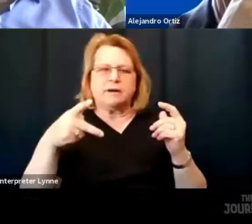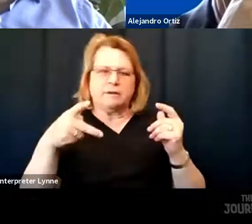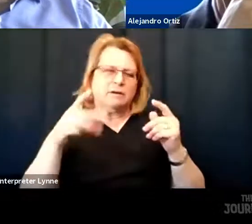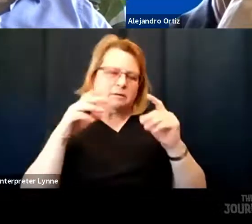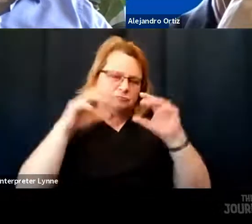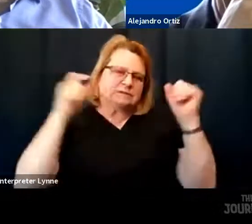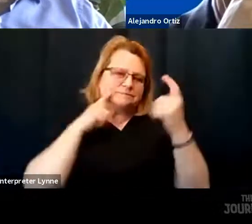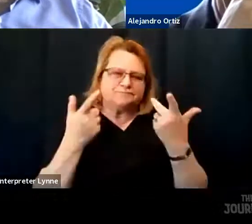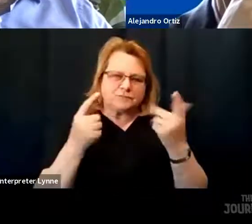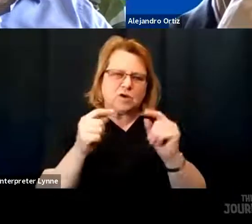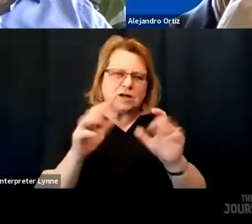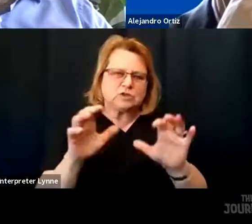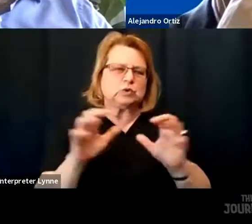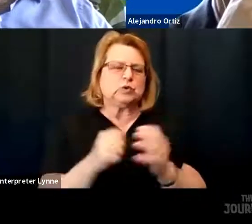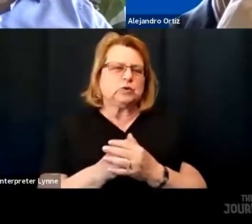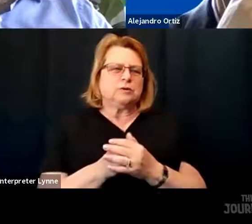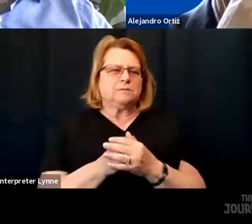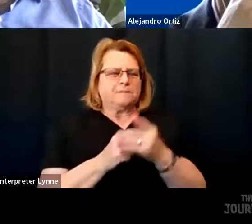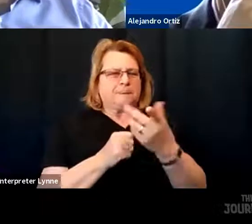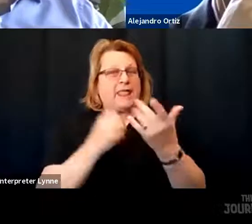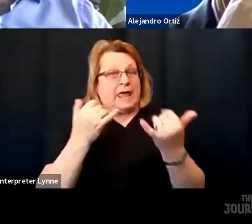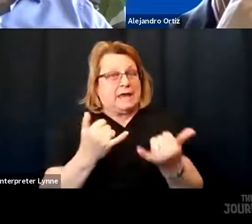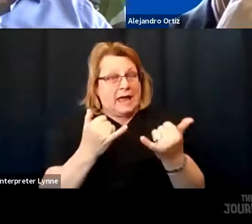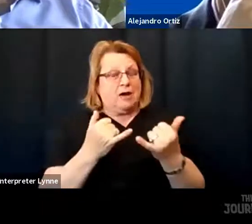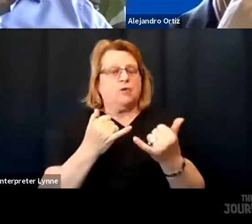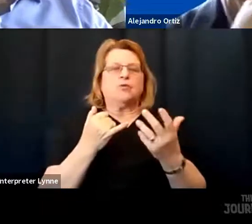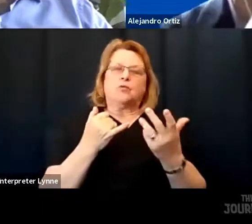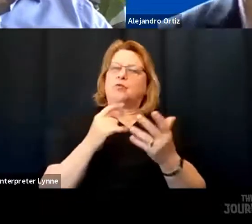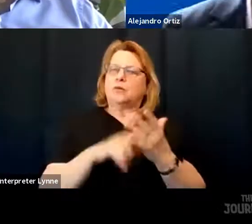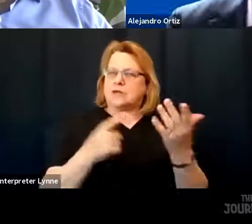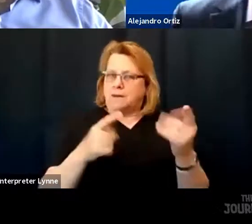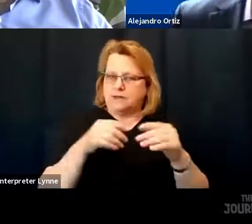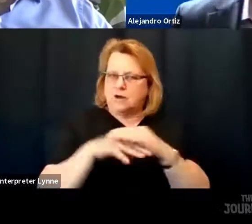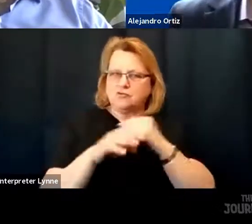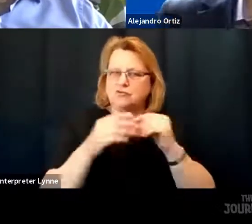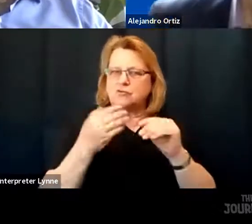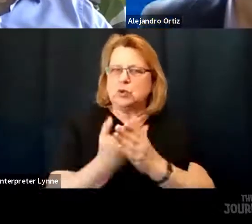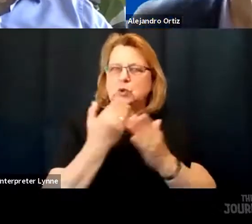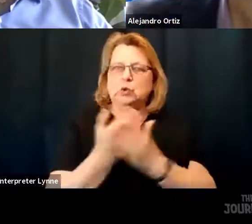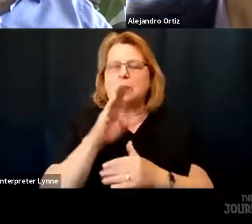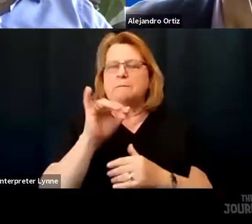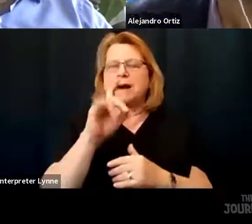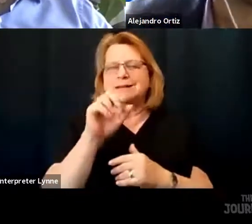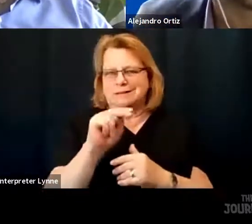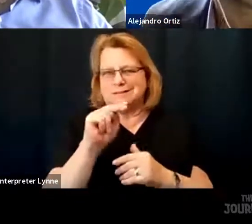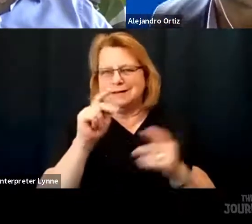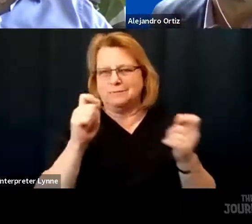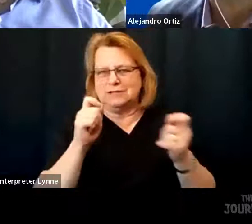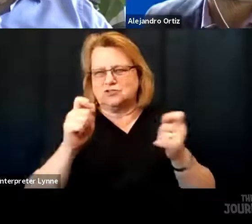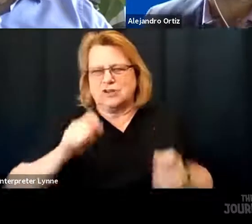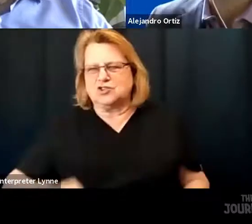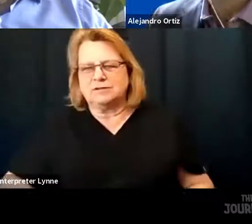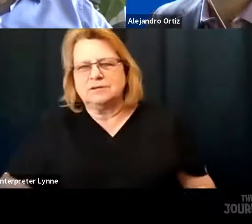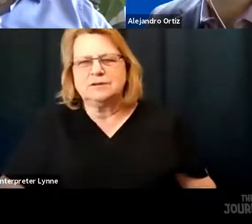for disparate impact under this new Biden administration? Sure. Before getting into that, I wanted to address one of